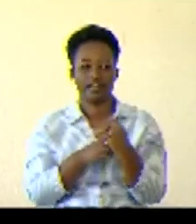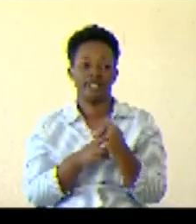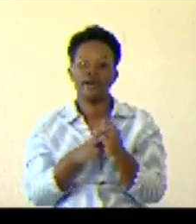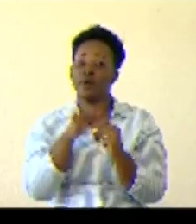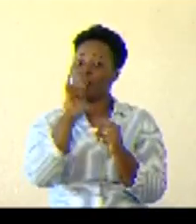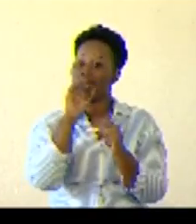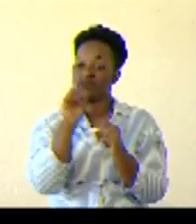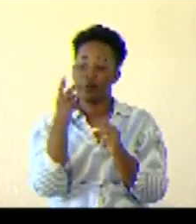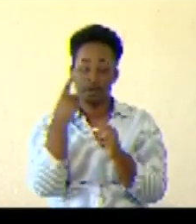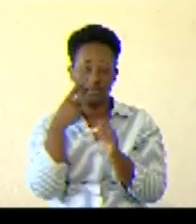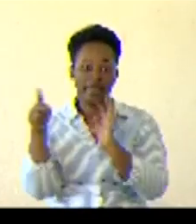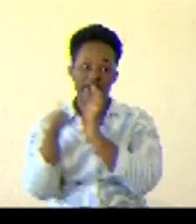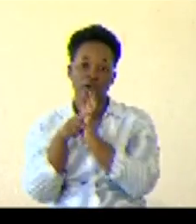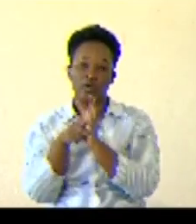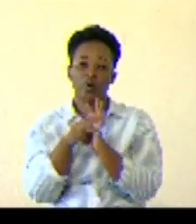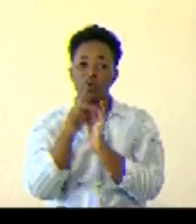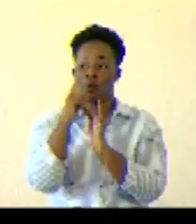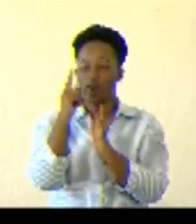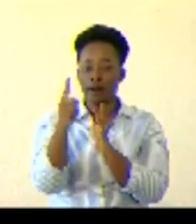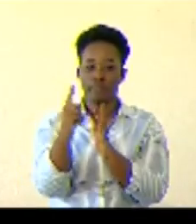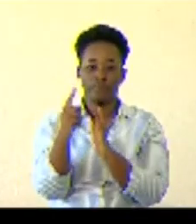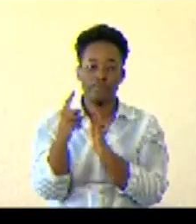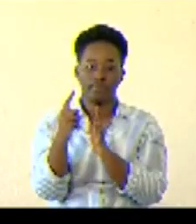disposable income equaling to